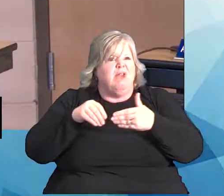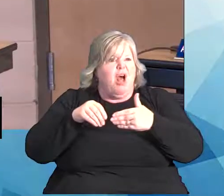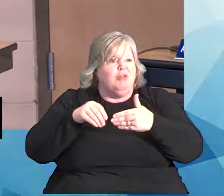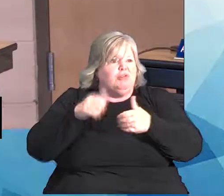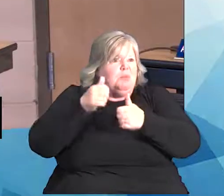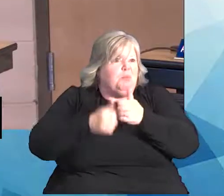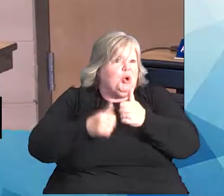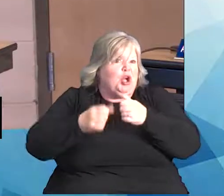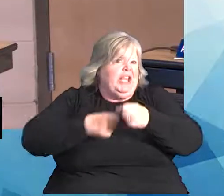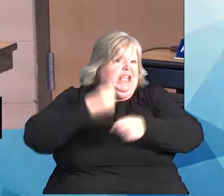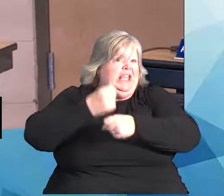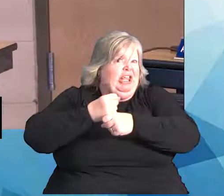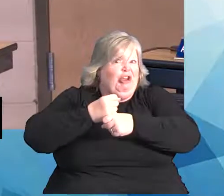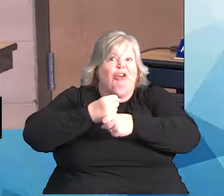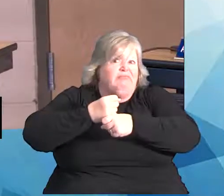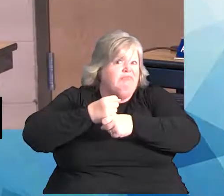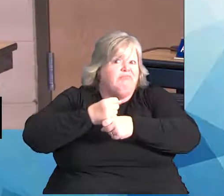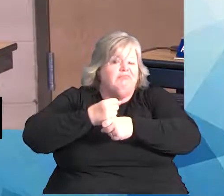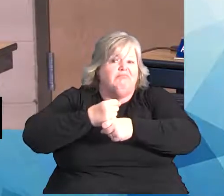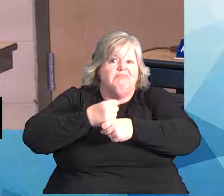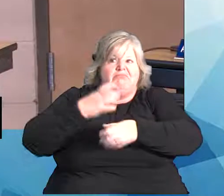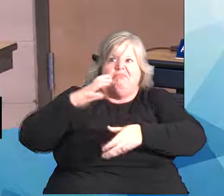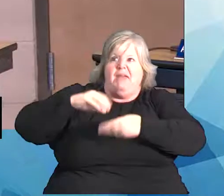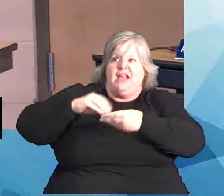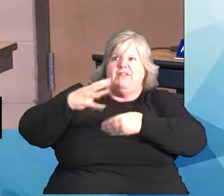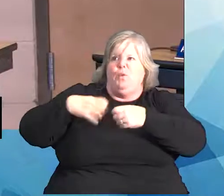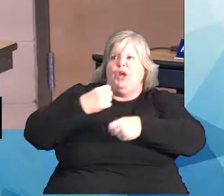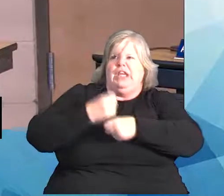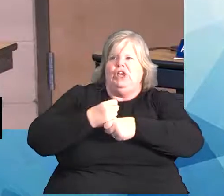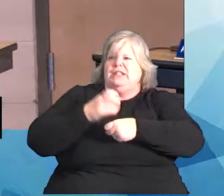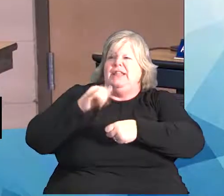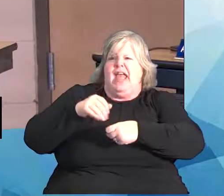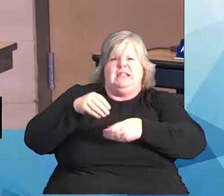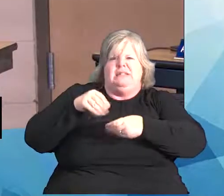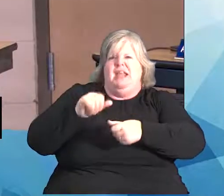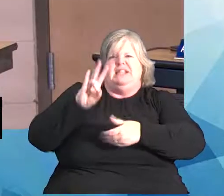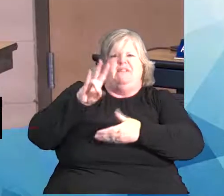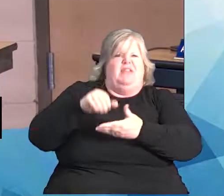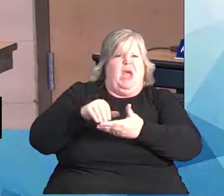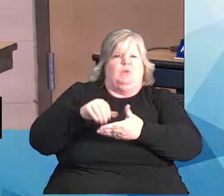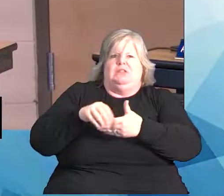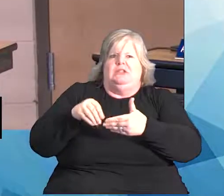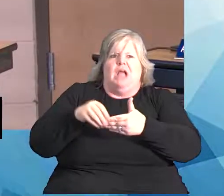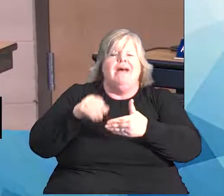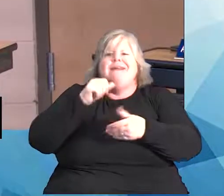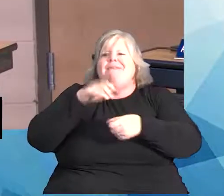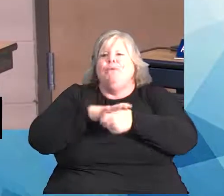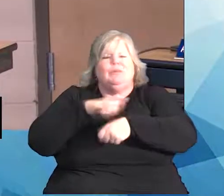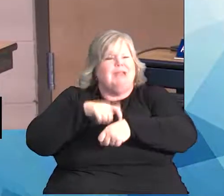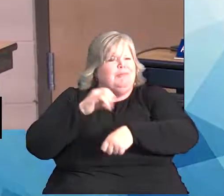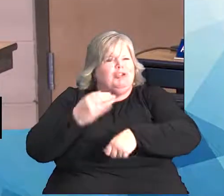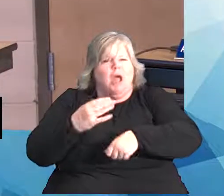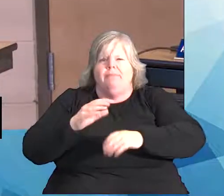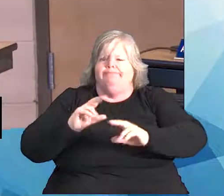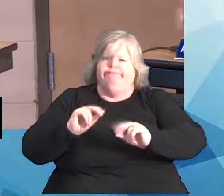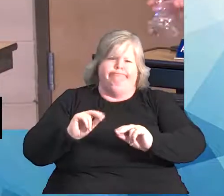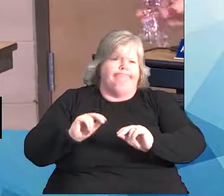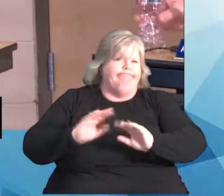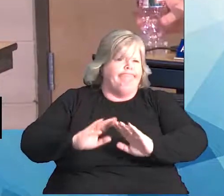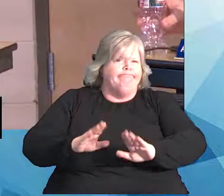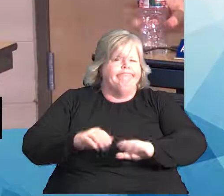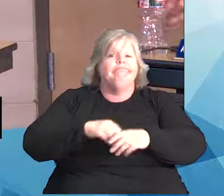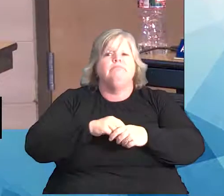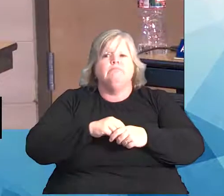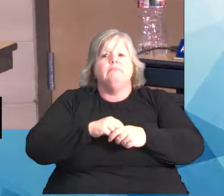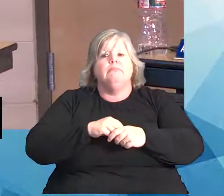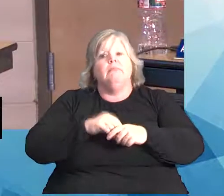4 years on the previous ombudsperson. So it was not, it's not a full-time position by any means,